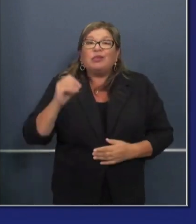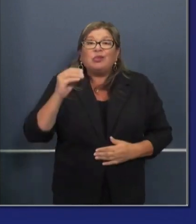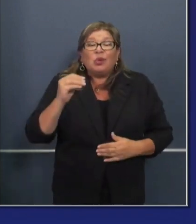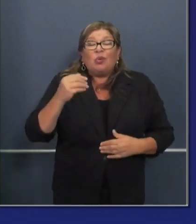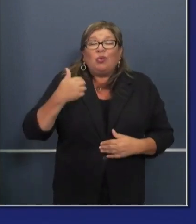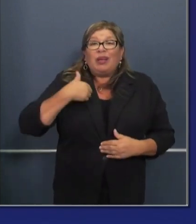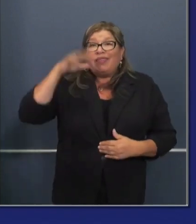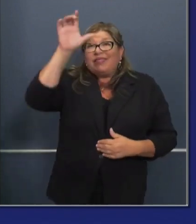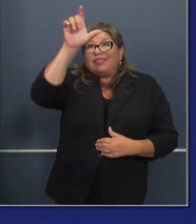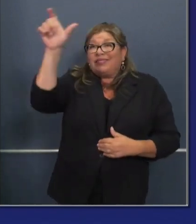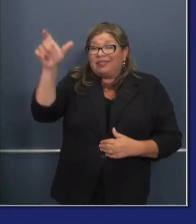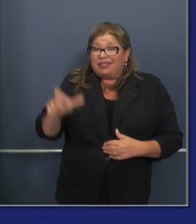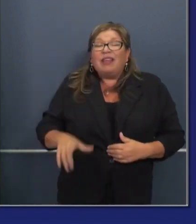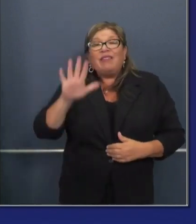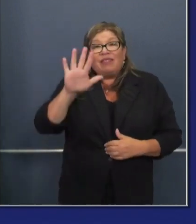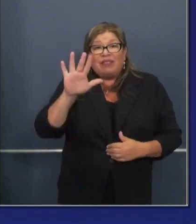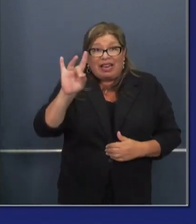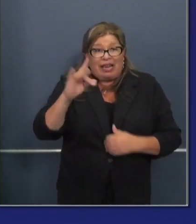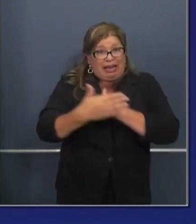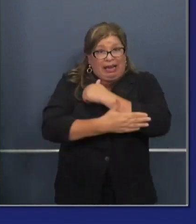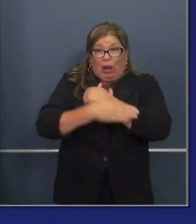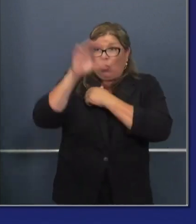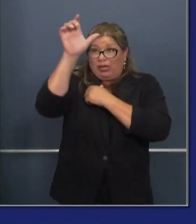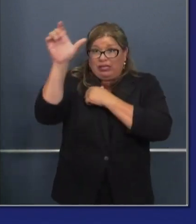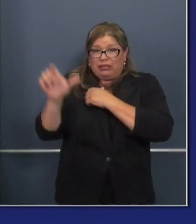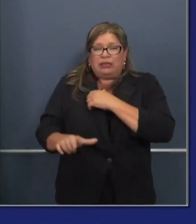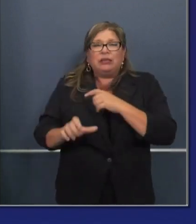the covid19.ca.gov website,